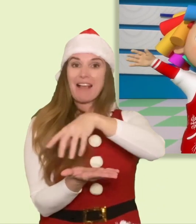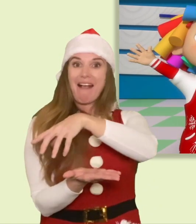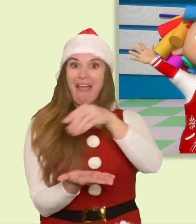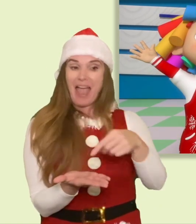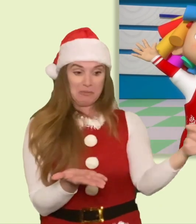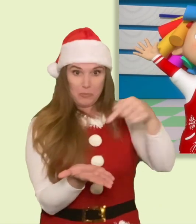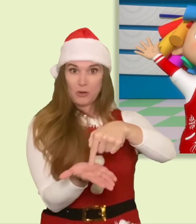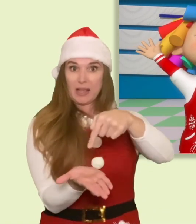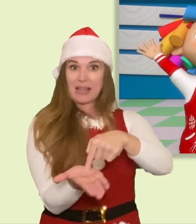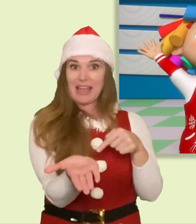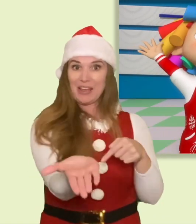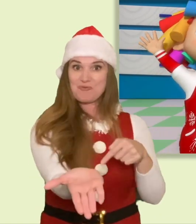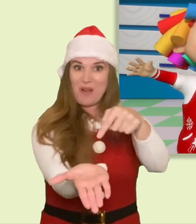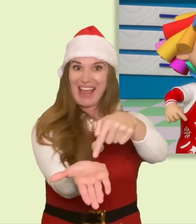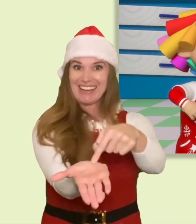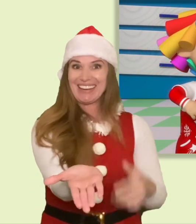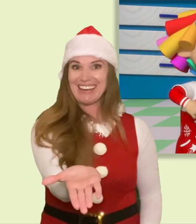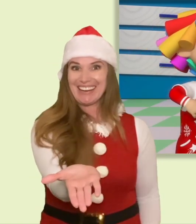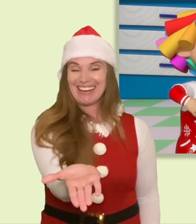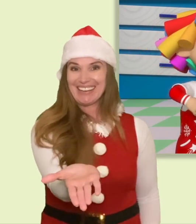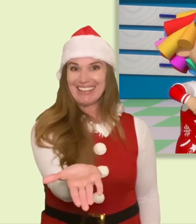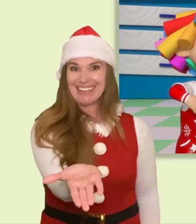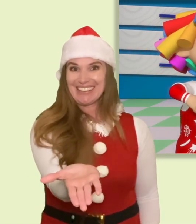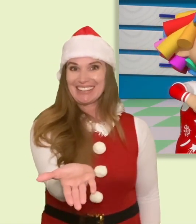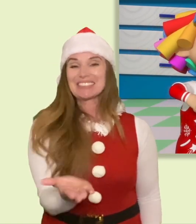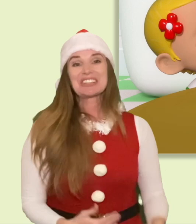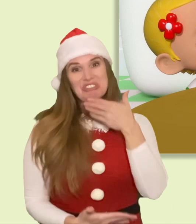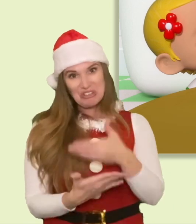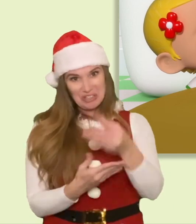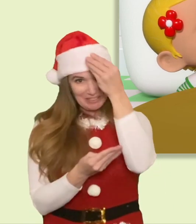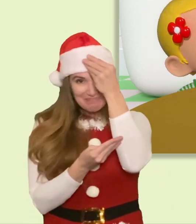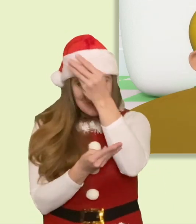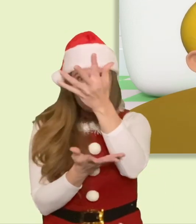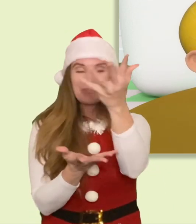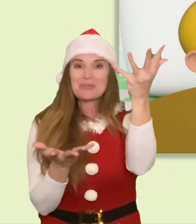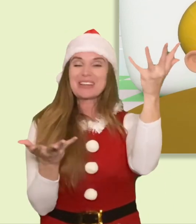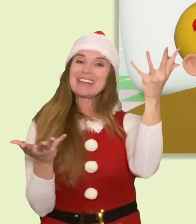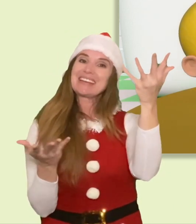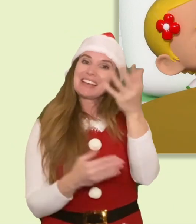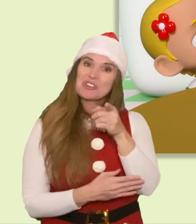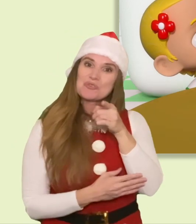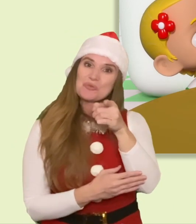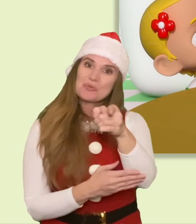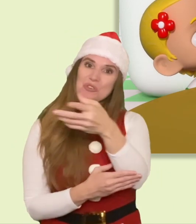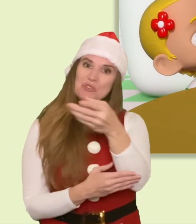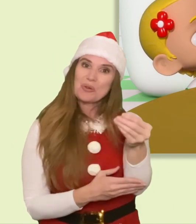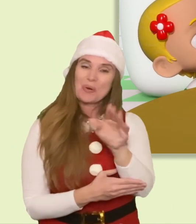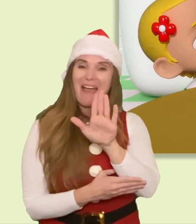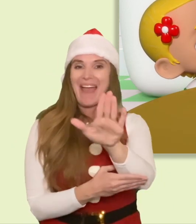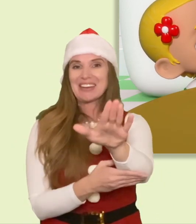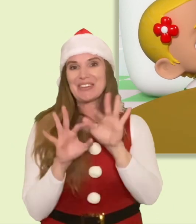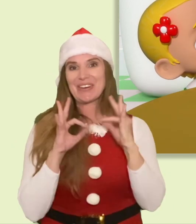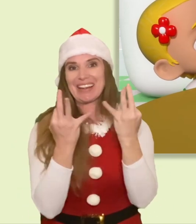figgy pudding and bring it right here. Good tidings we bring